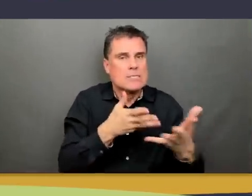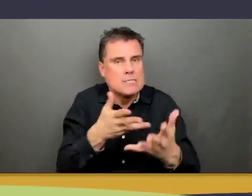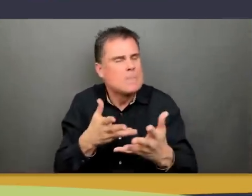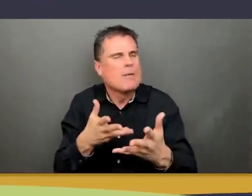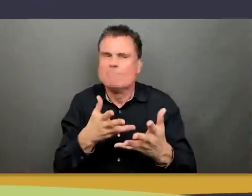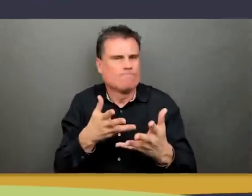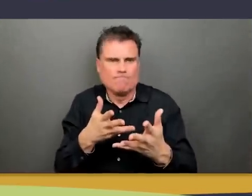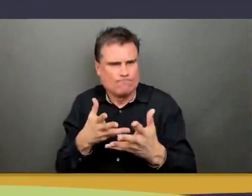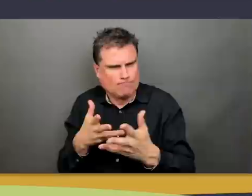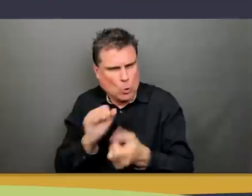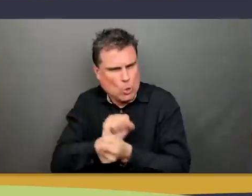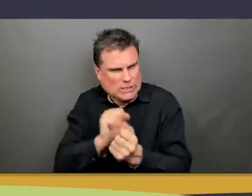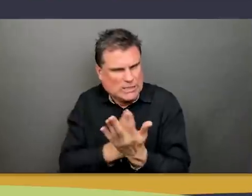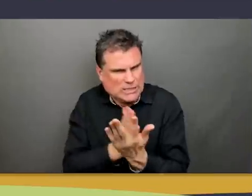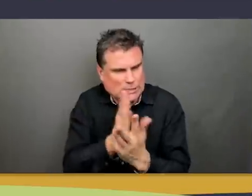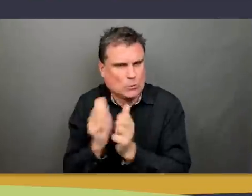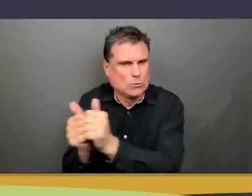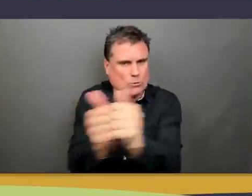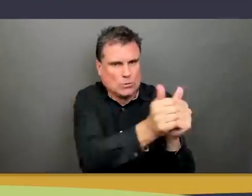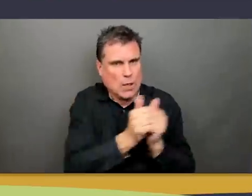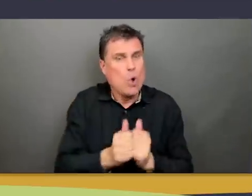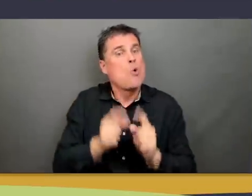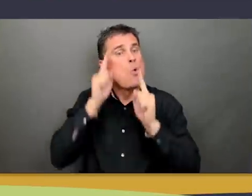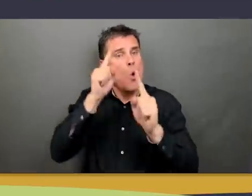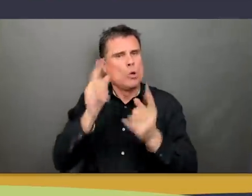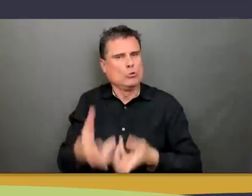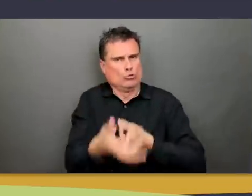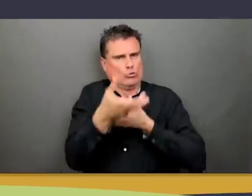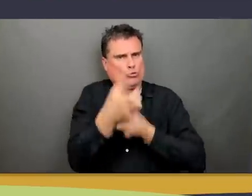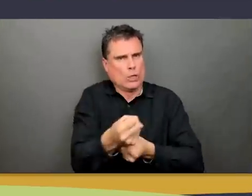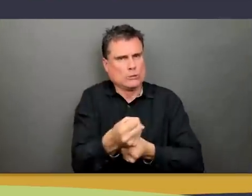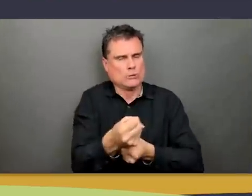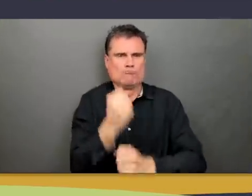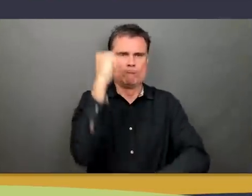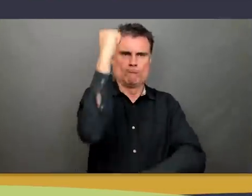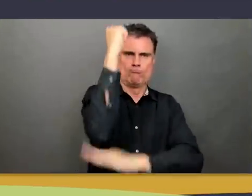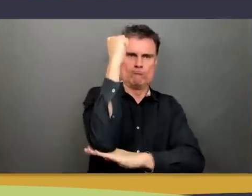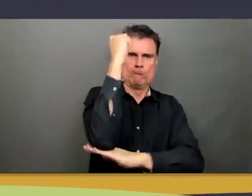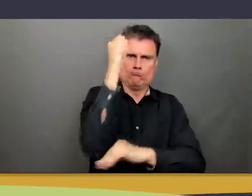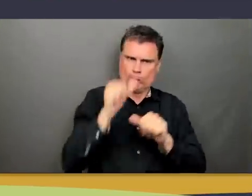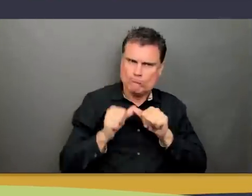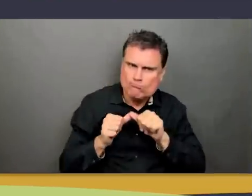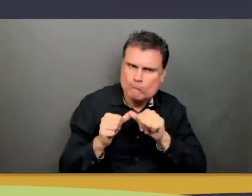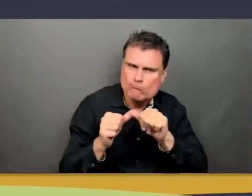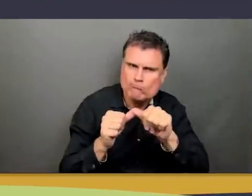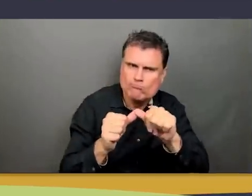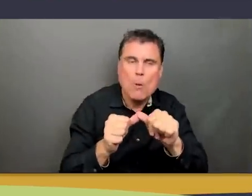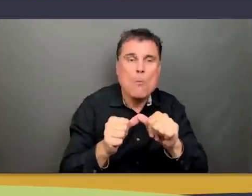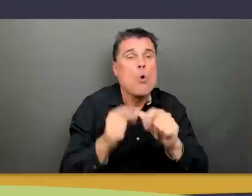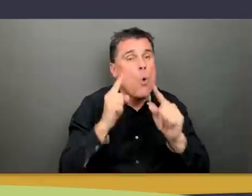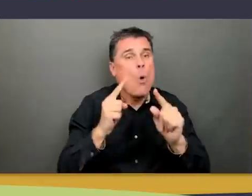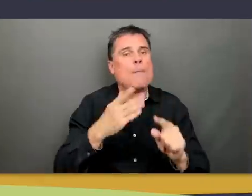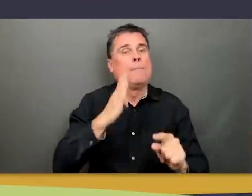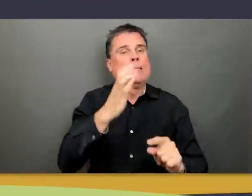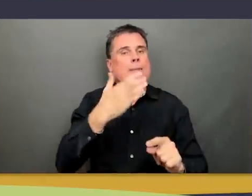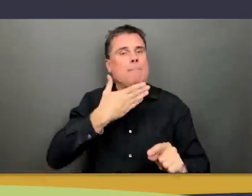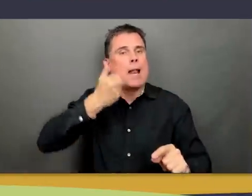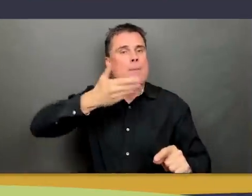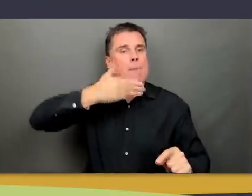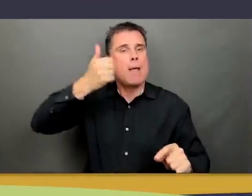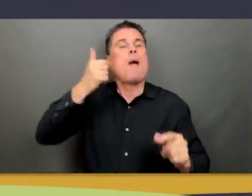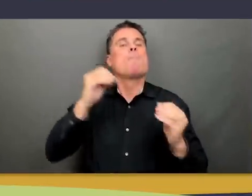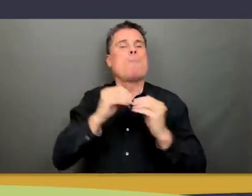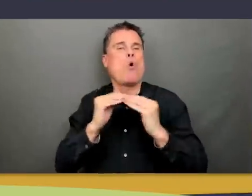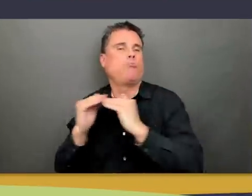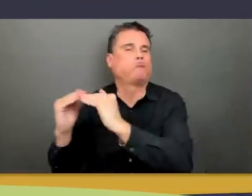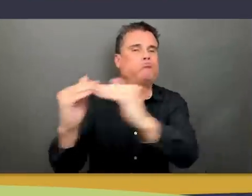more inclusive, equitable, and just British Columbia for everyone. Thank you. Thank you for